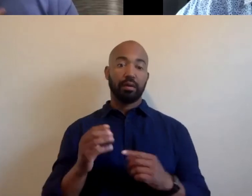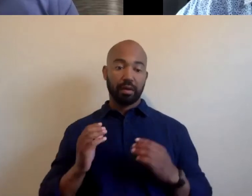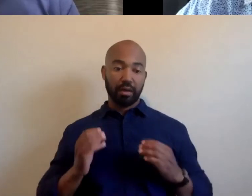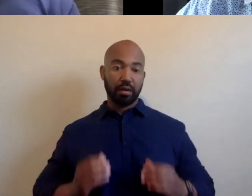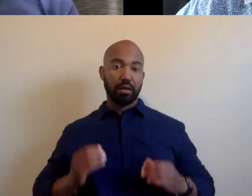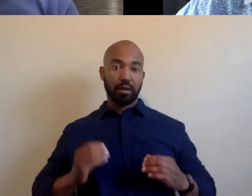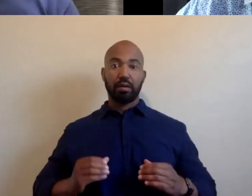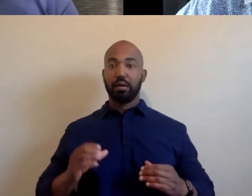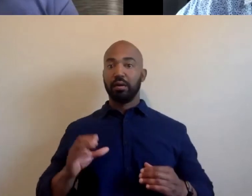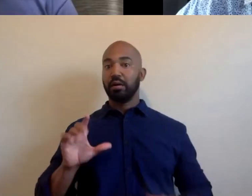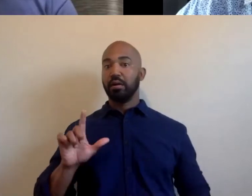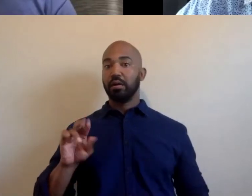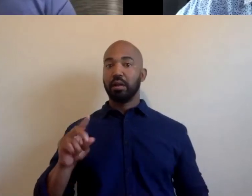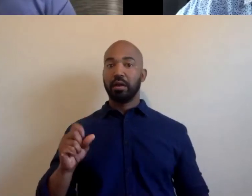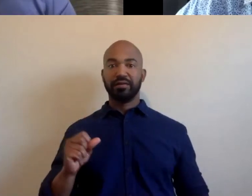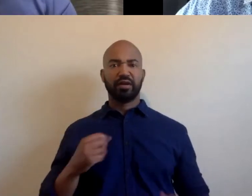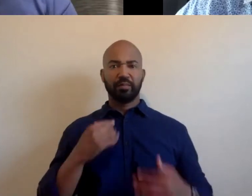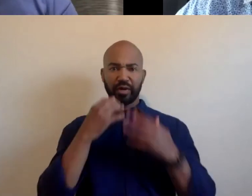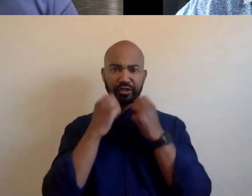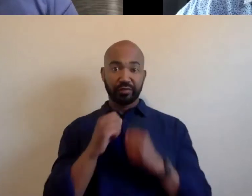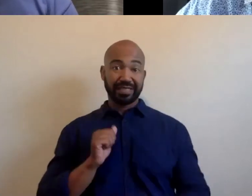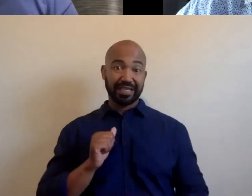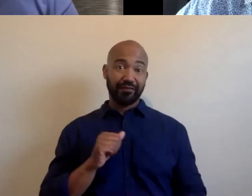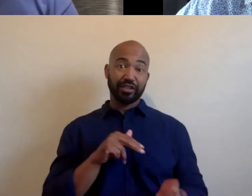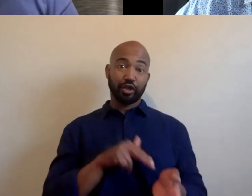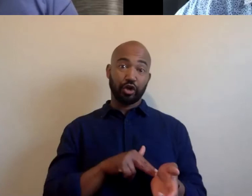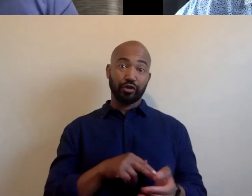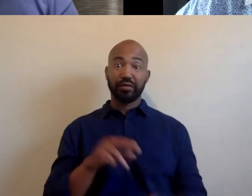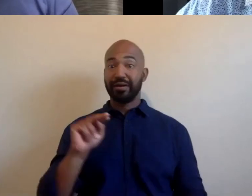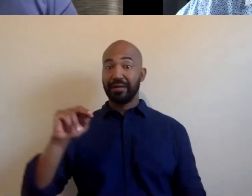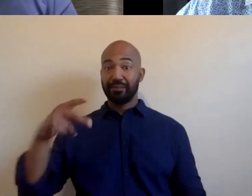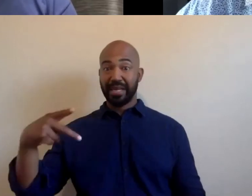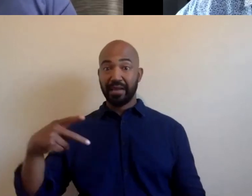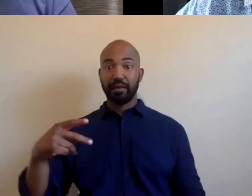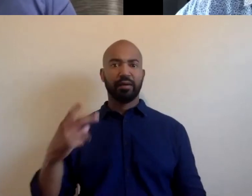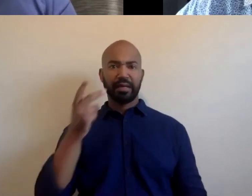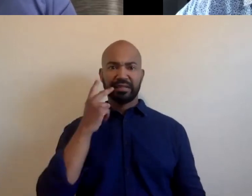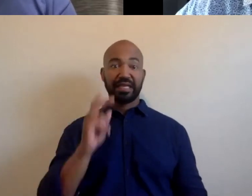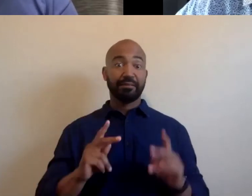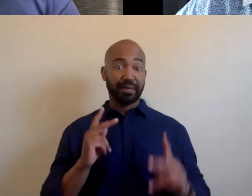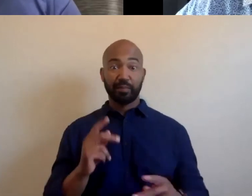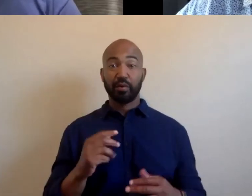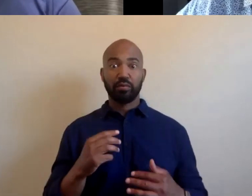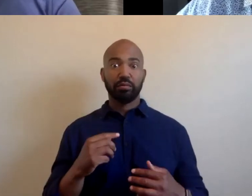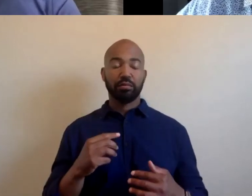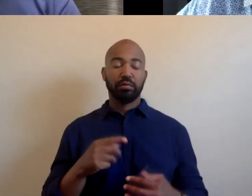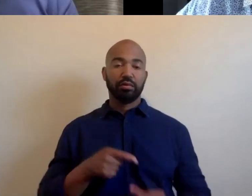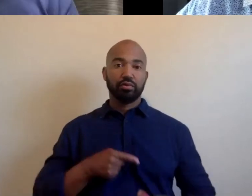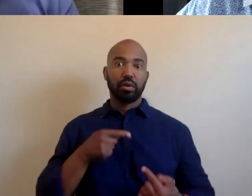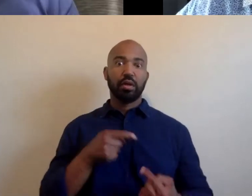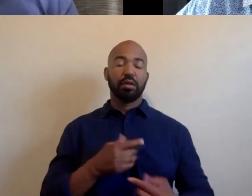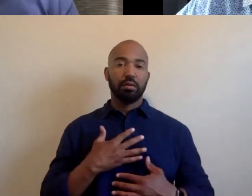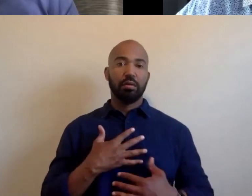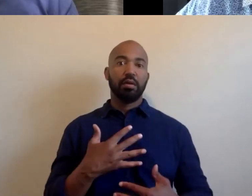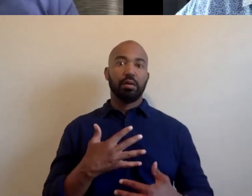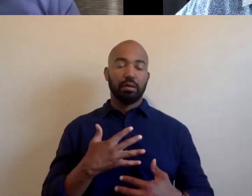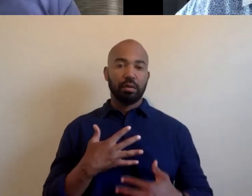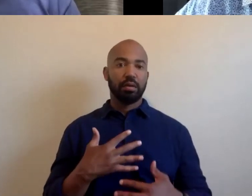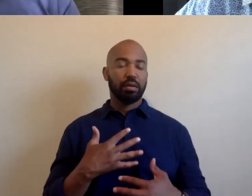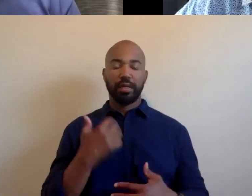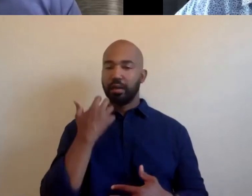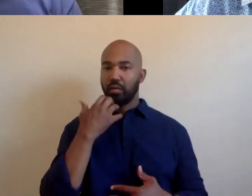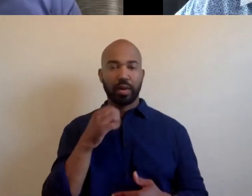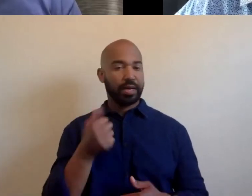things. As a nurse and as a nurse practitioner, I have seen people struggle to breathe, and that's not something that I wish for anyone.